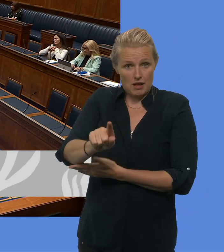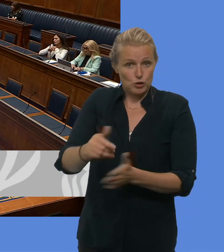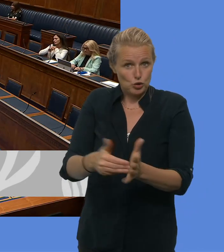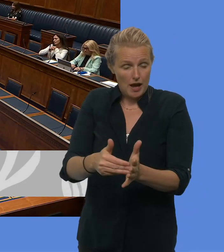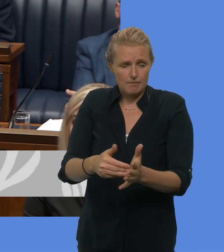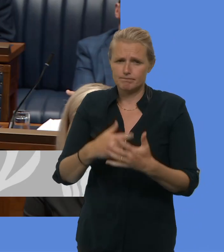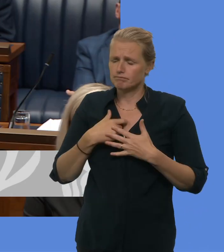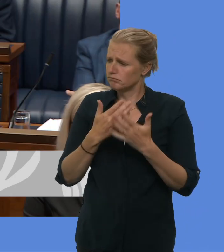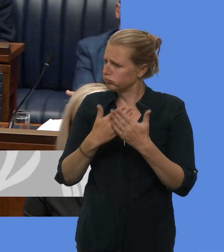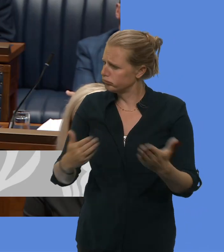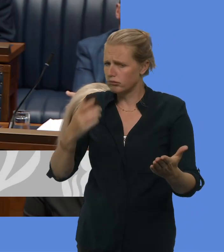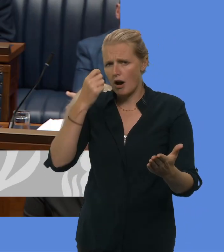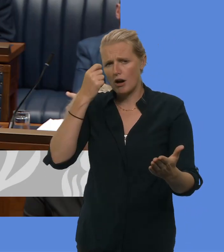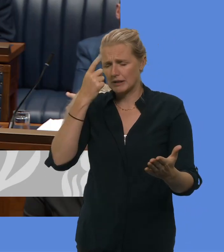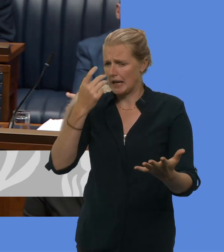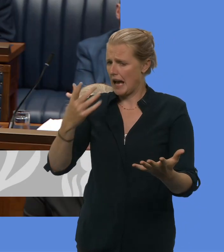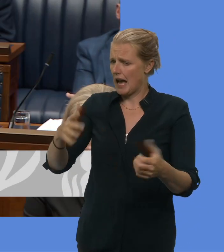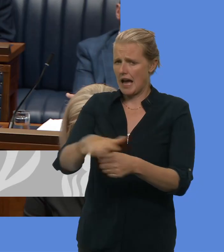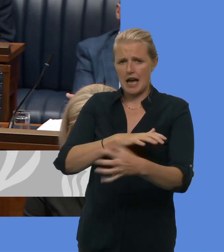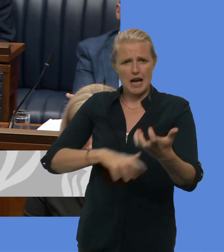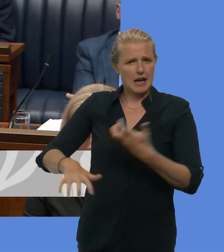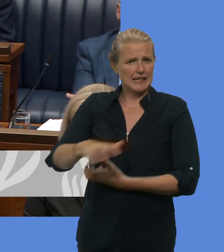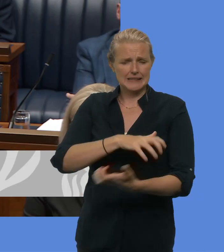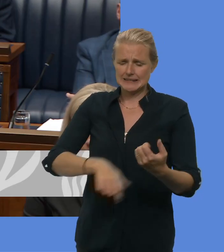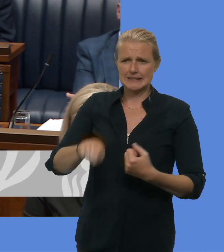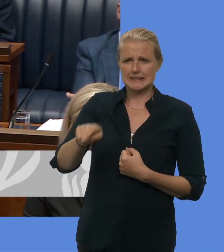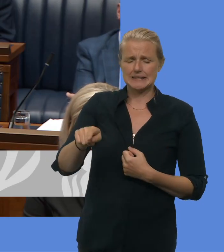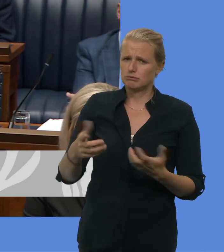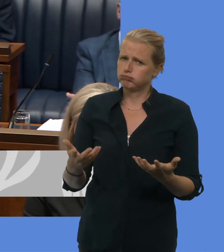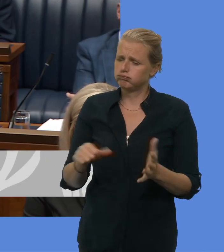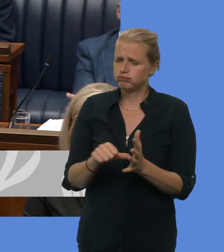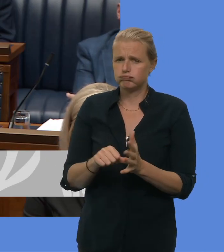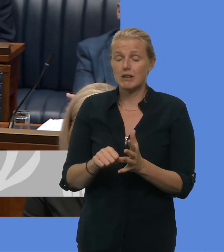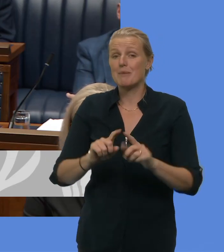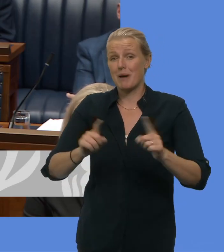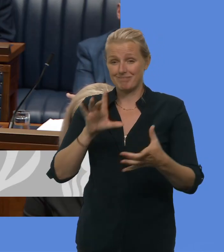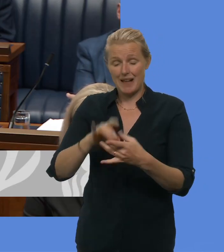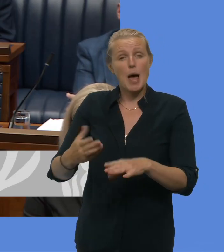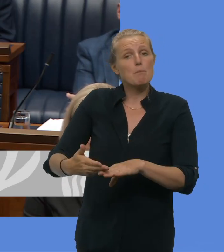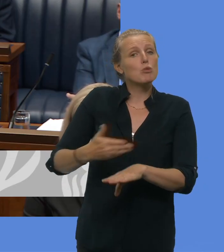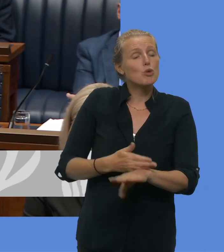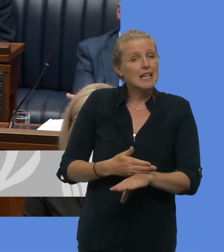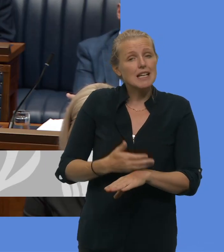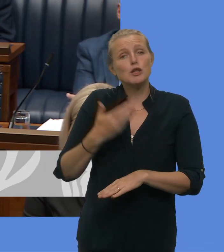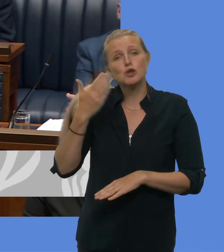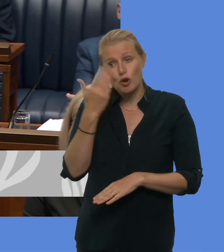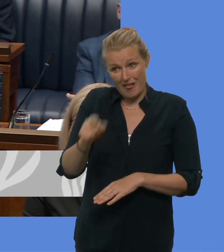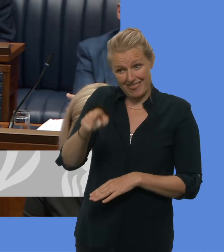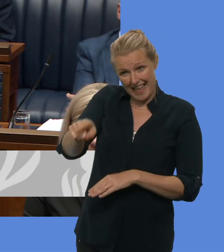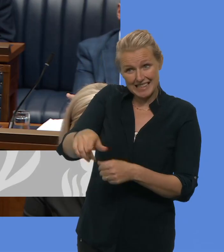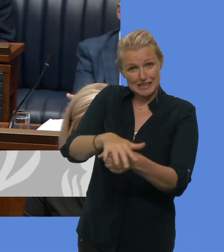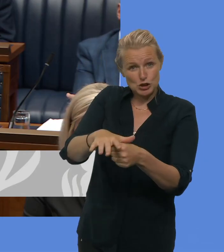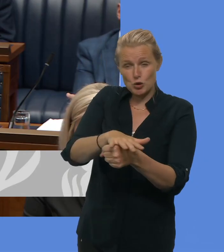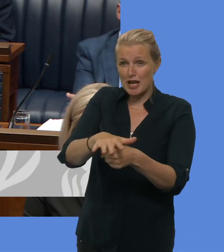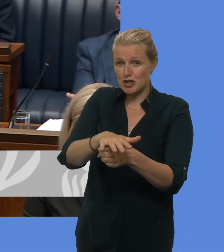absolutely understand the dilemma that they're in. However, when it comes to the provision of preschool in this particular situation, it